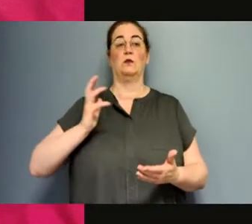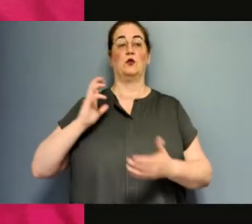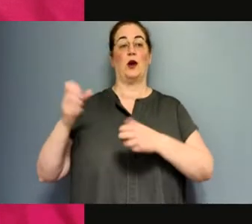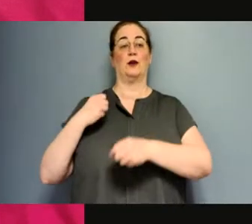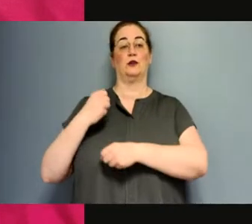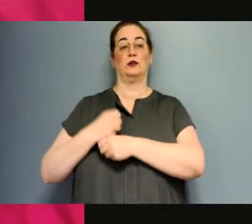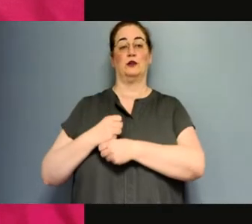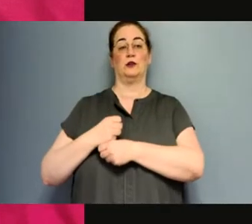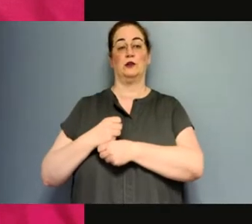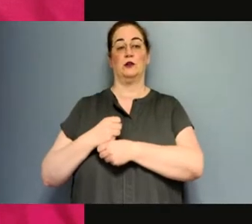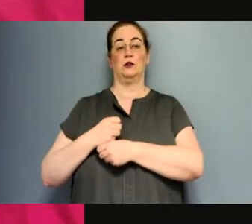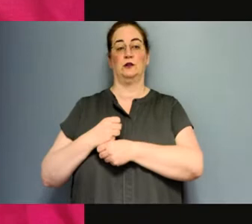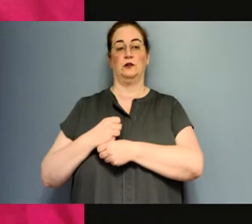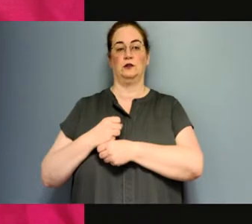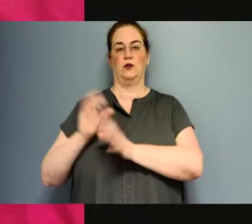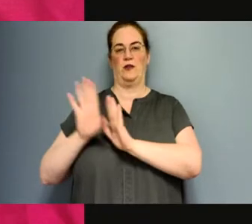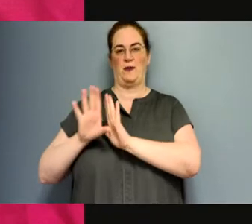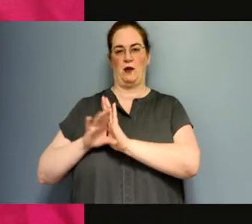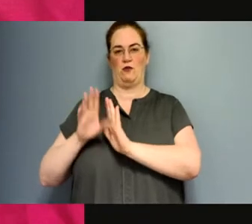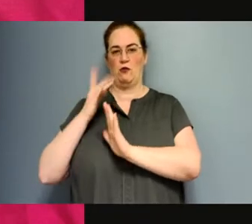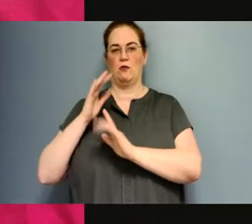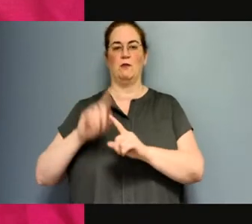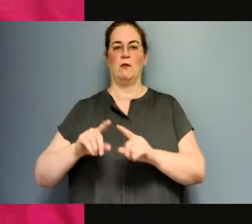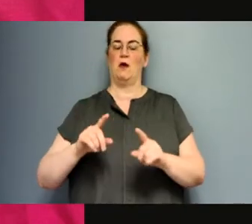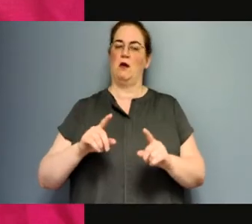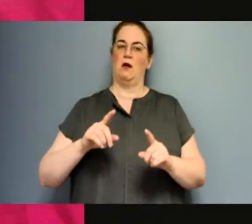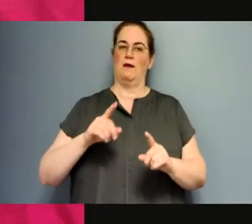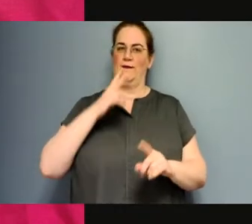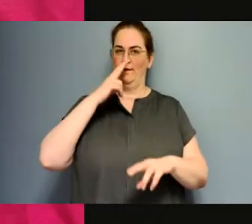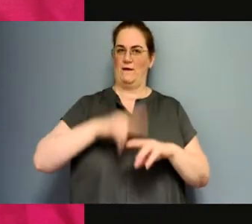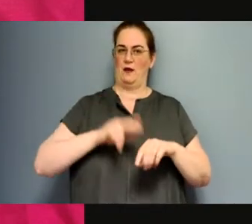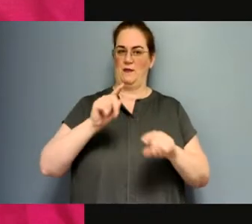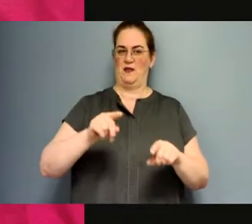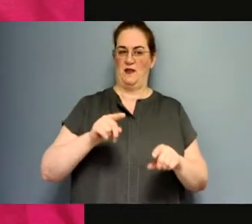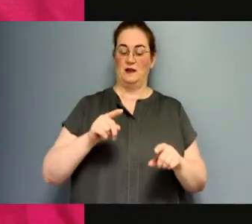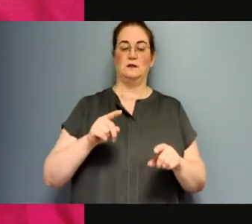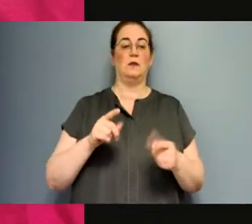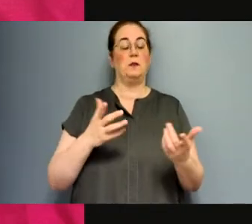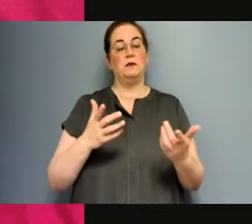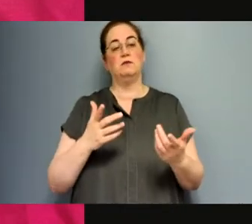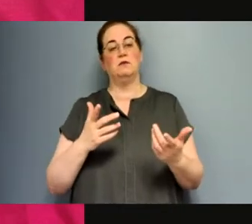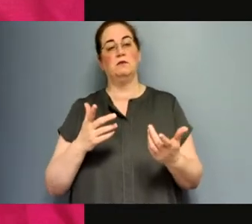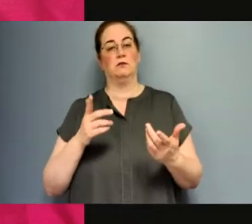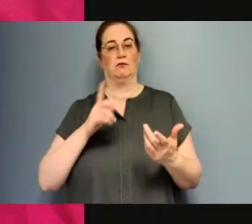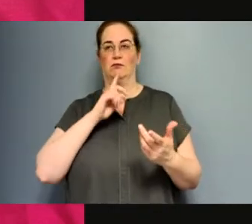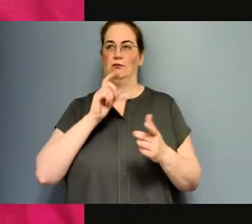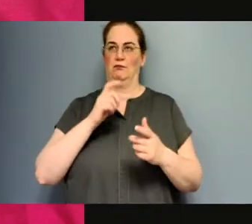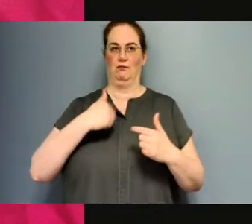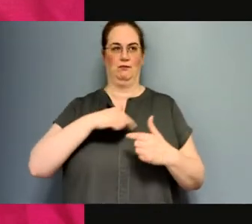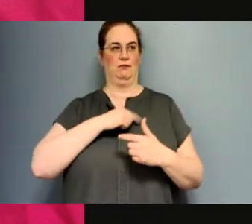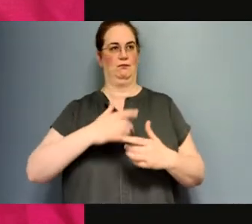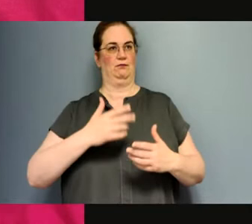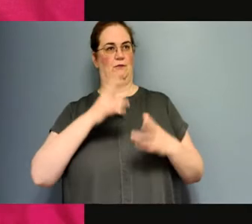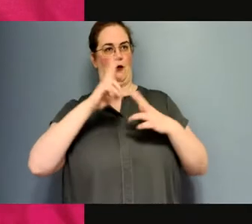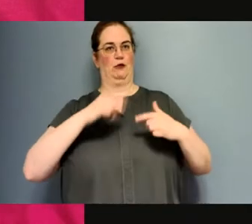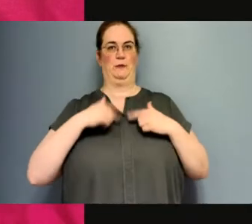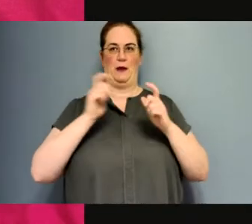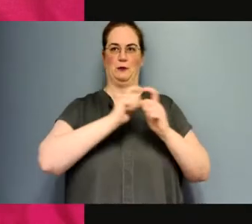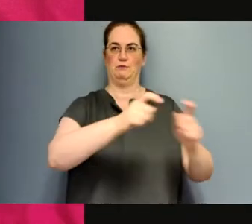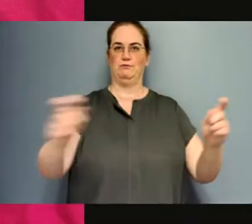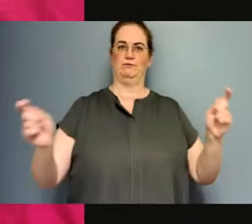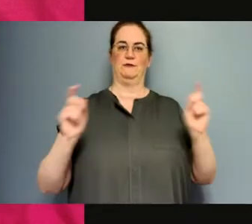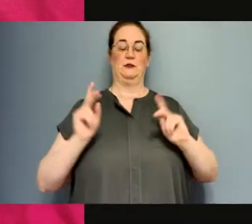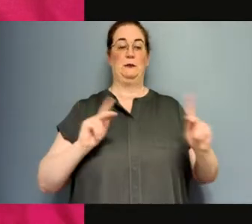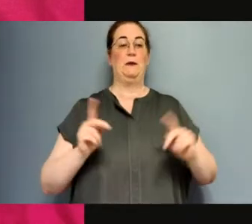medals are in the background. But the thing that's fun about the medals, aside from actually being able to award them to people in the various age